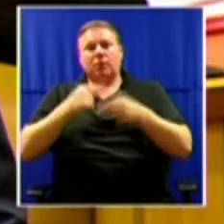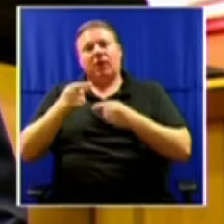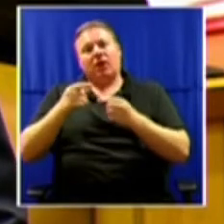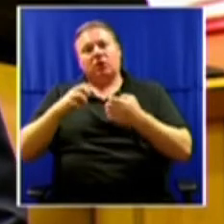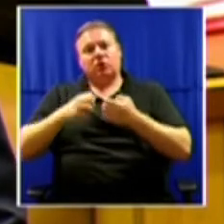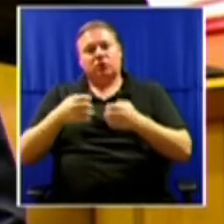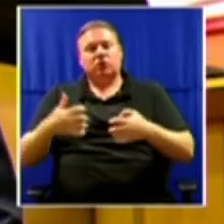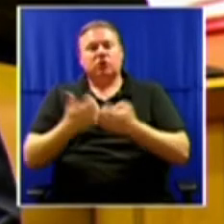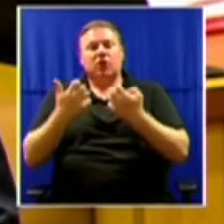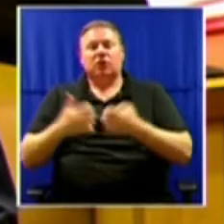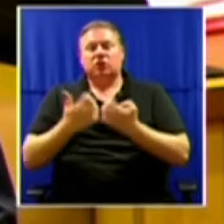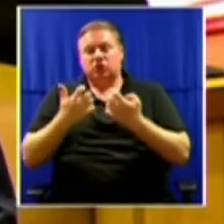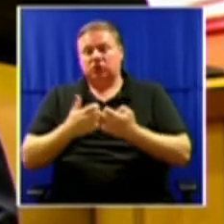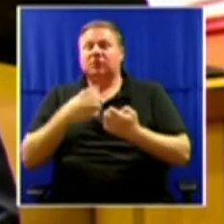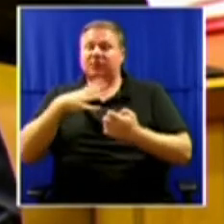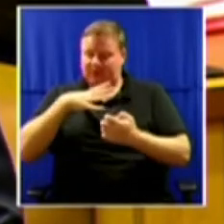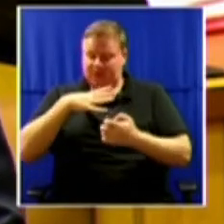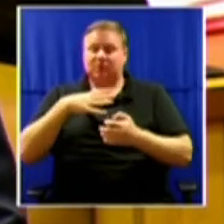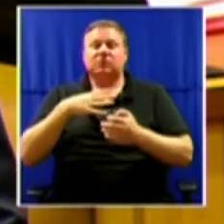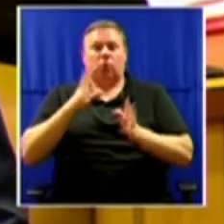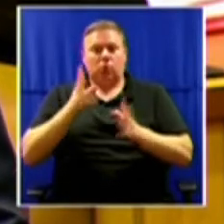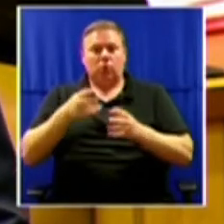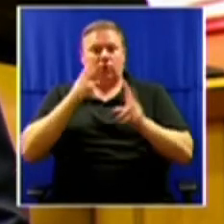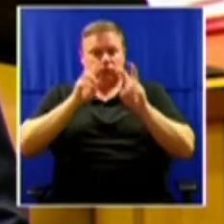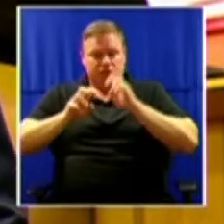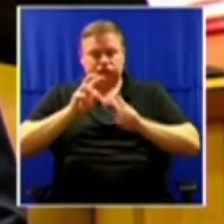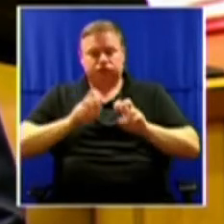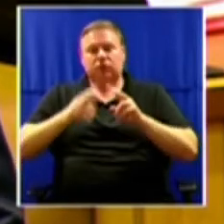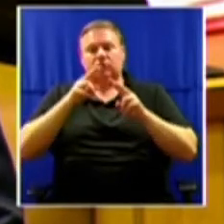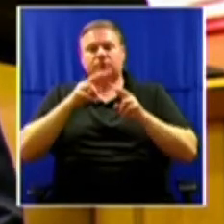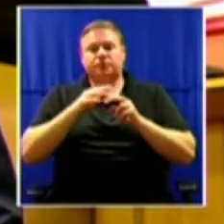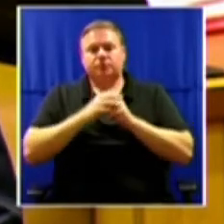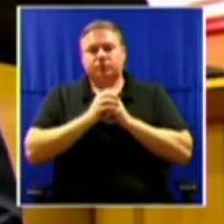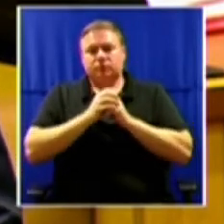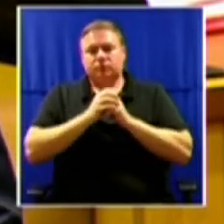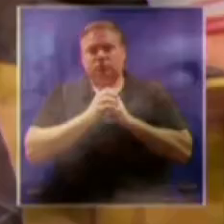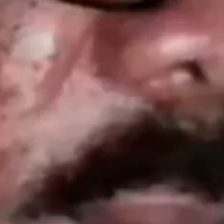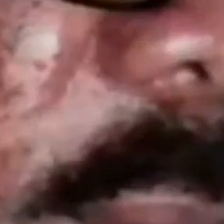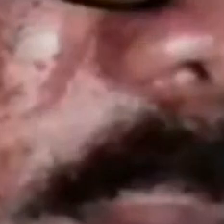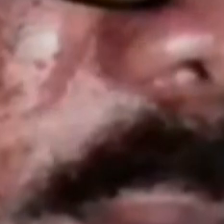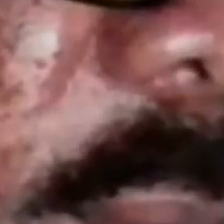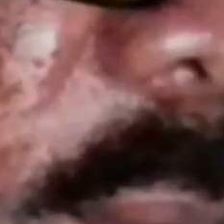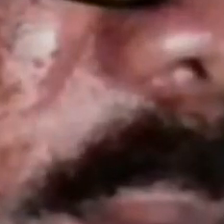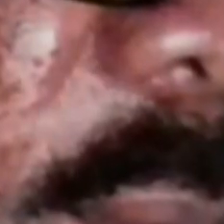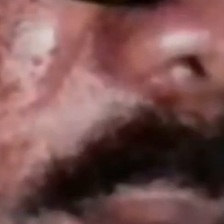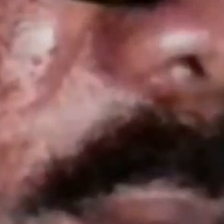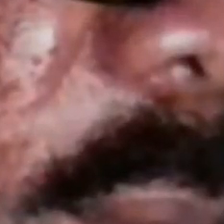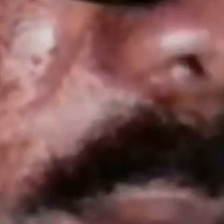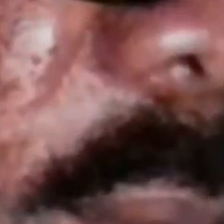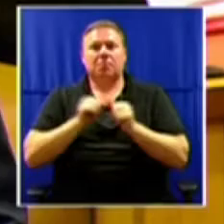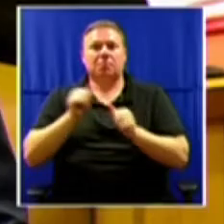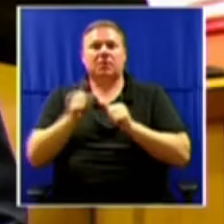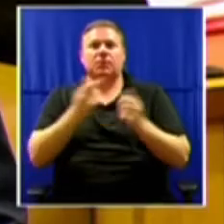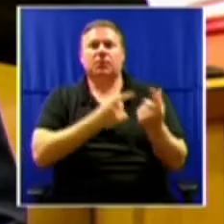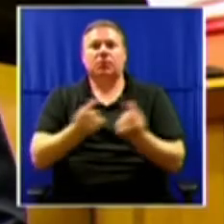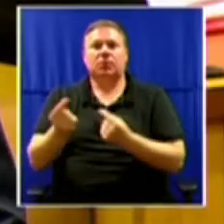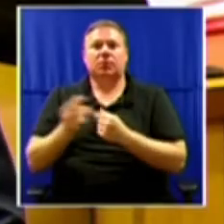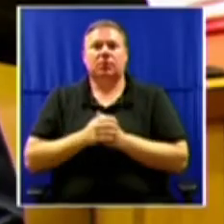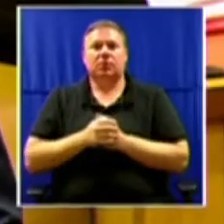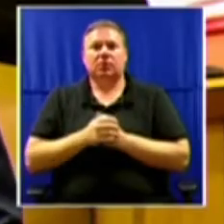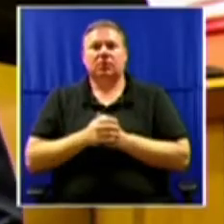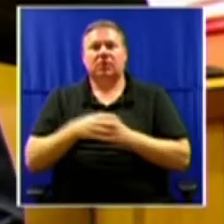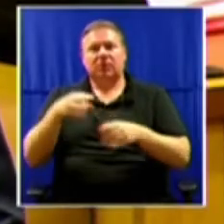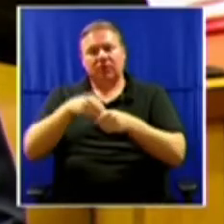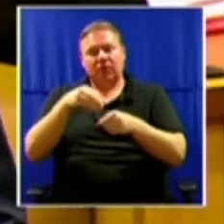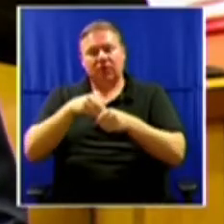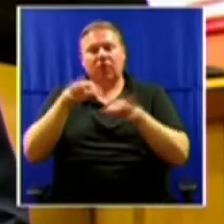to professional counsellors, that relates to the working of the centre. And we are doing this in collaboration with our stakeholders,